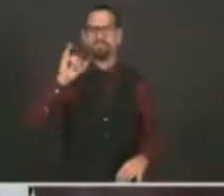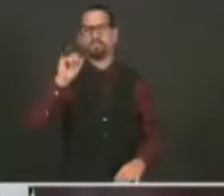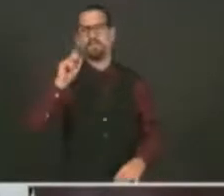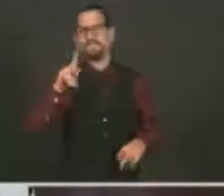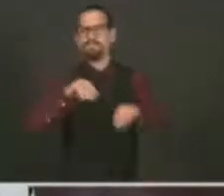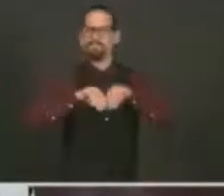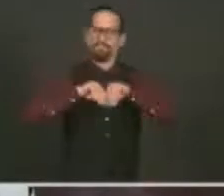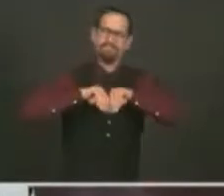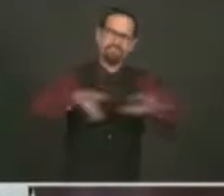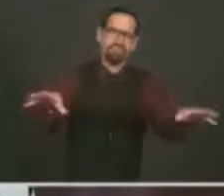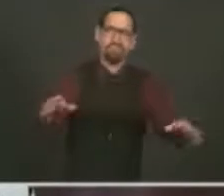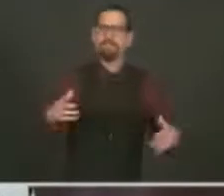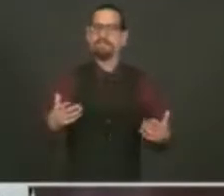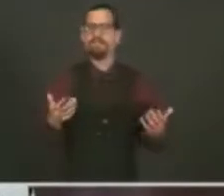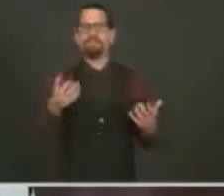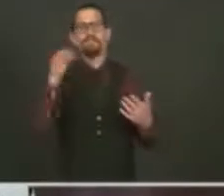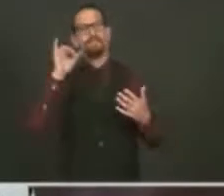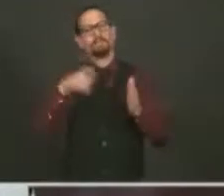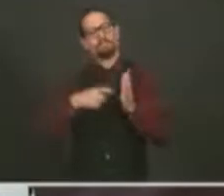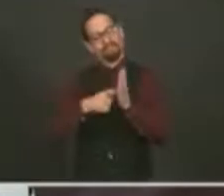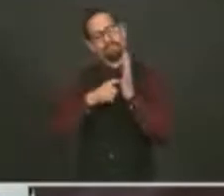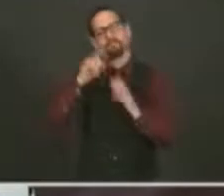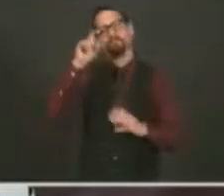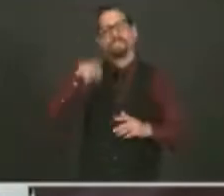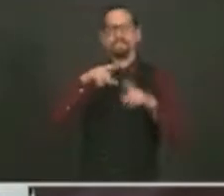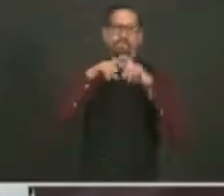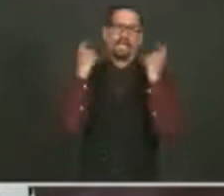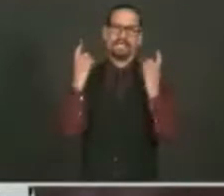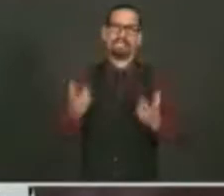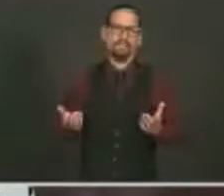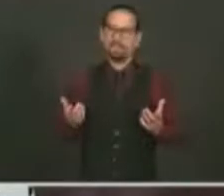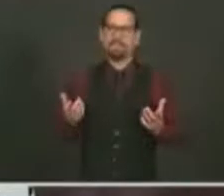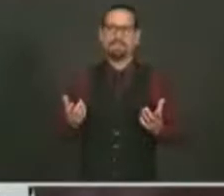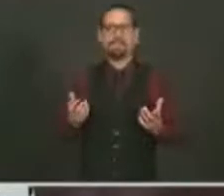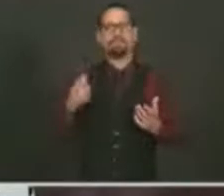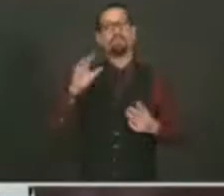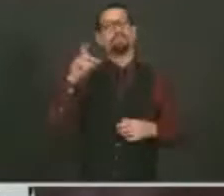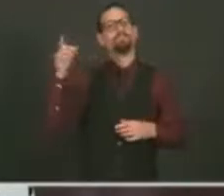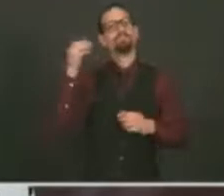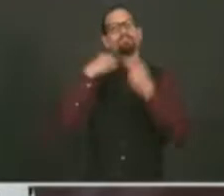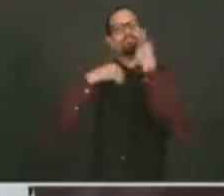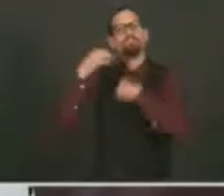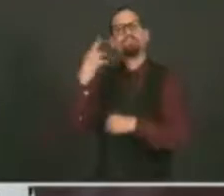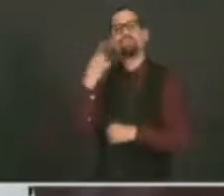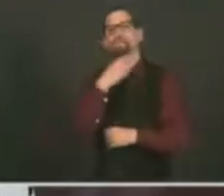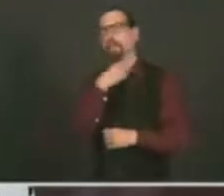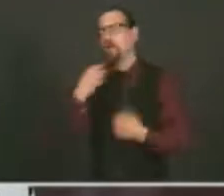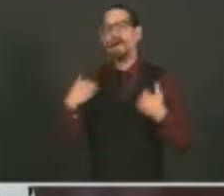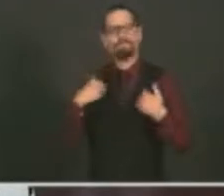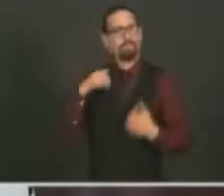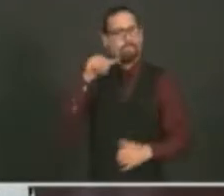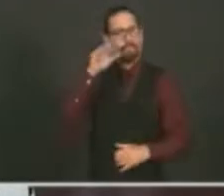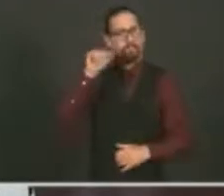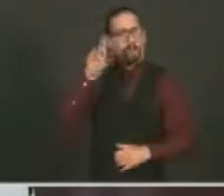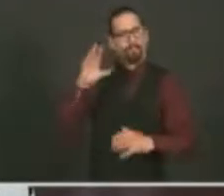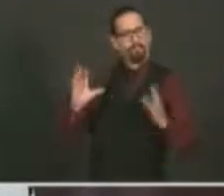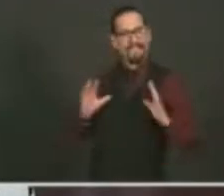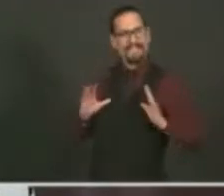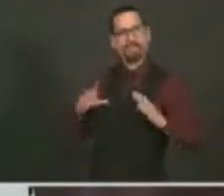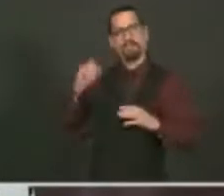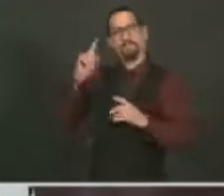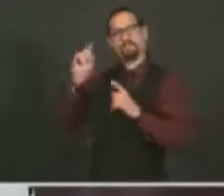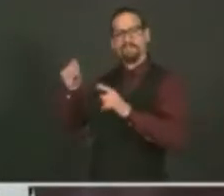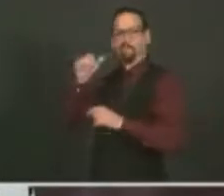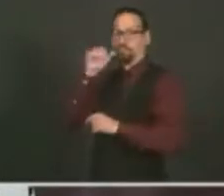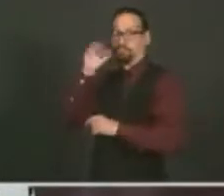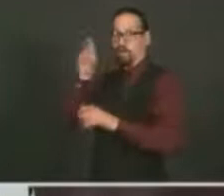our distance. Although restaurants can operate bars, they must close by 11 p.m. And patrons